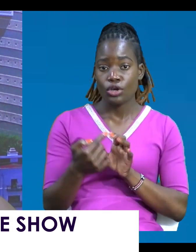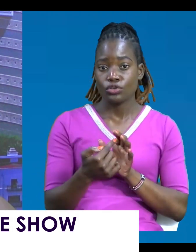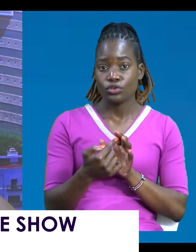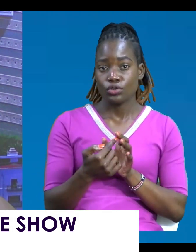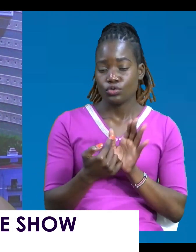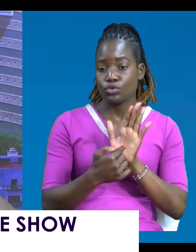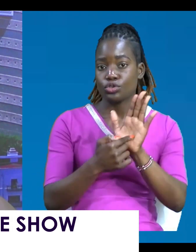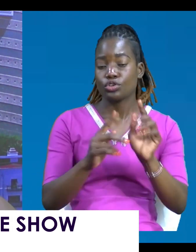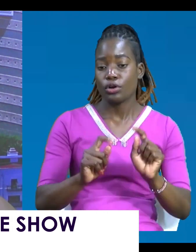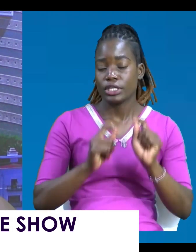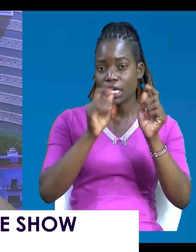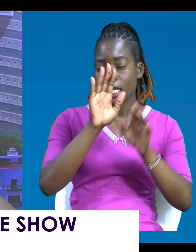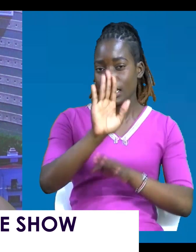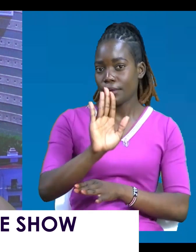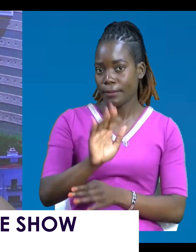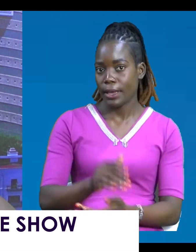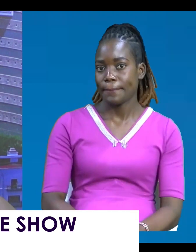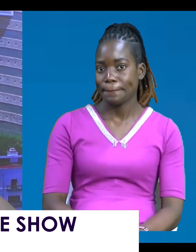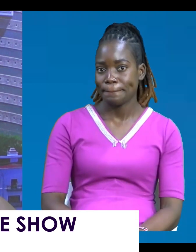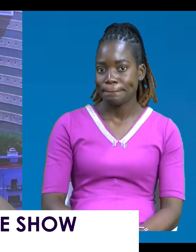in your talent. Believe you me.